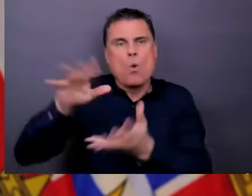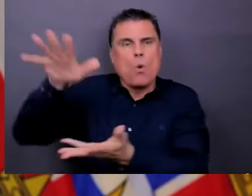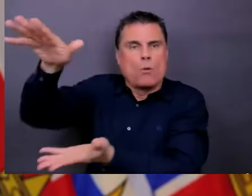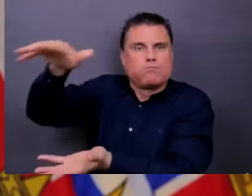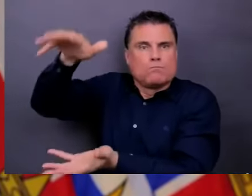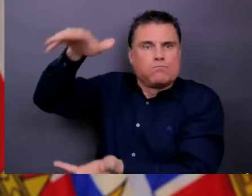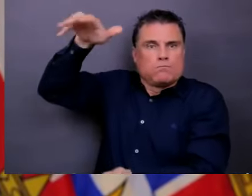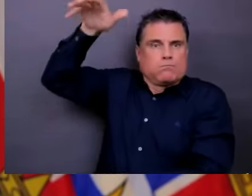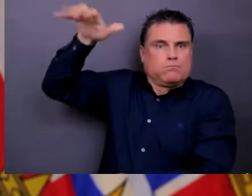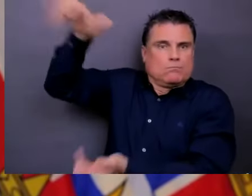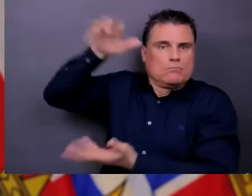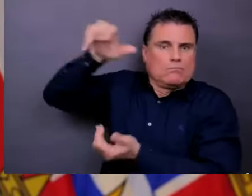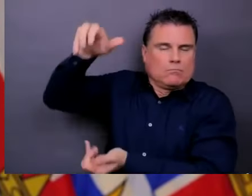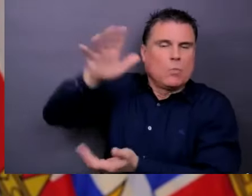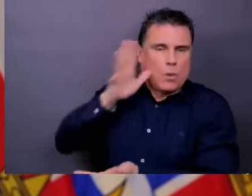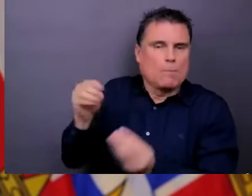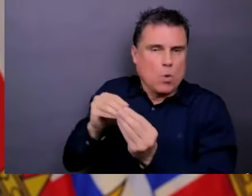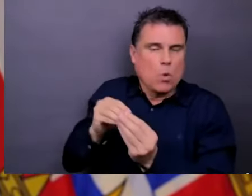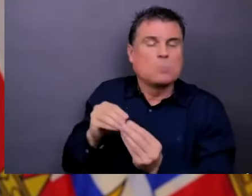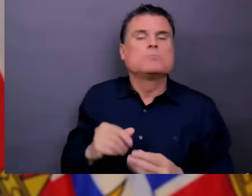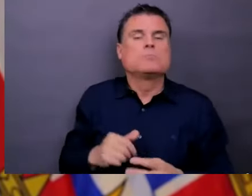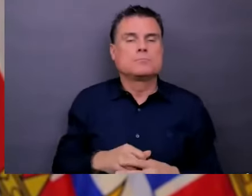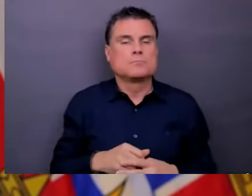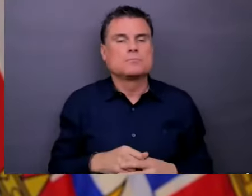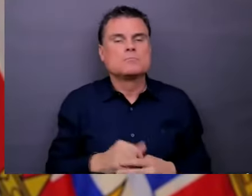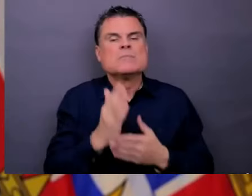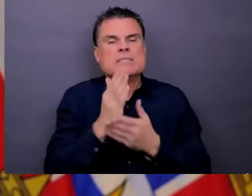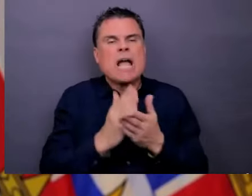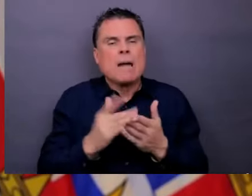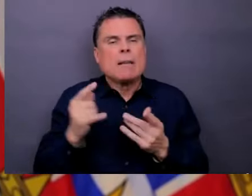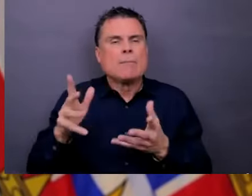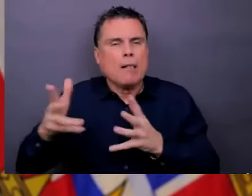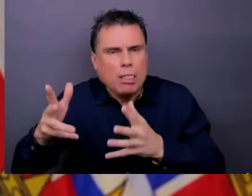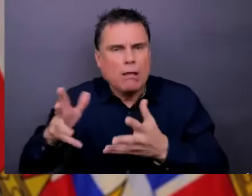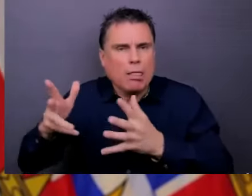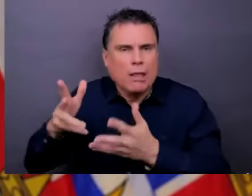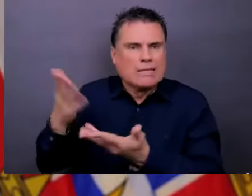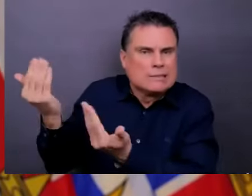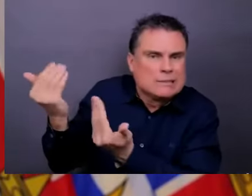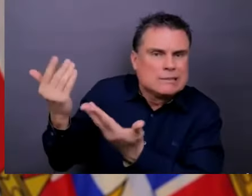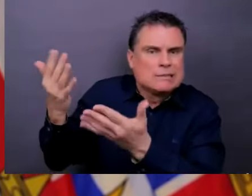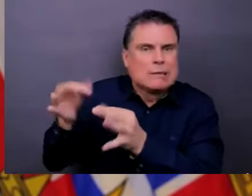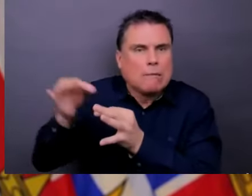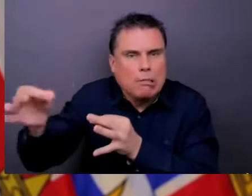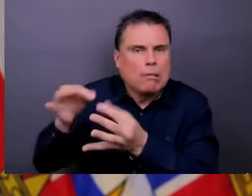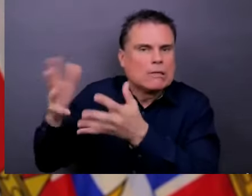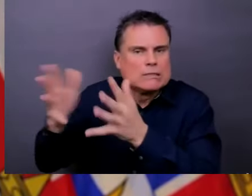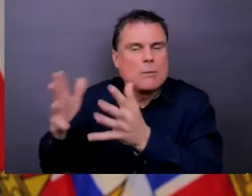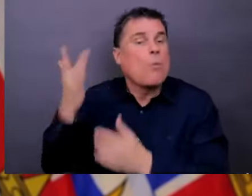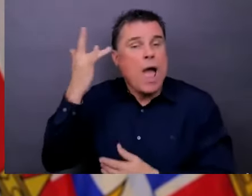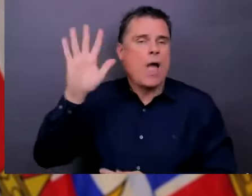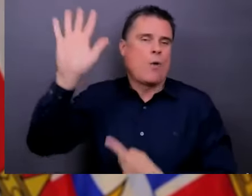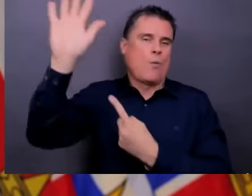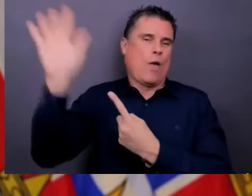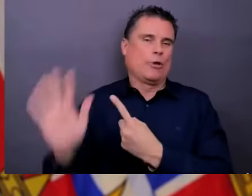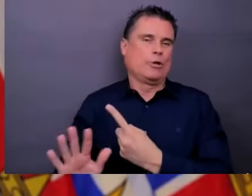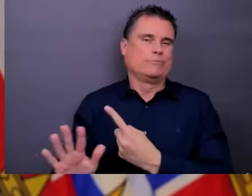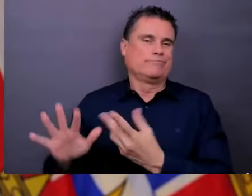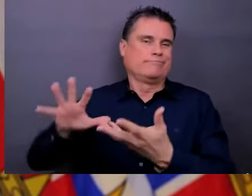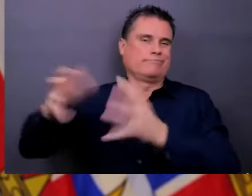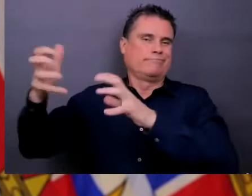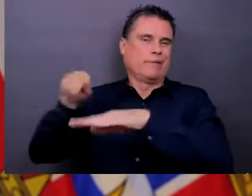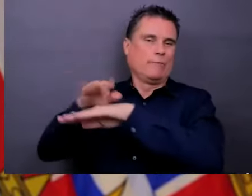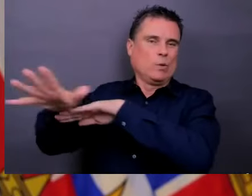in the United States and across Canada, but this is encouraging. Our supply still remains somewhat